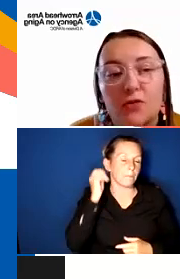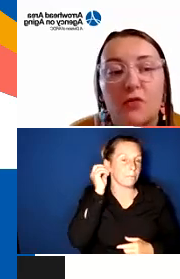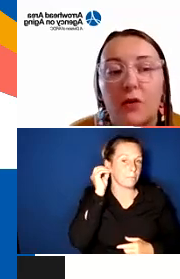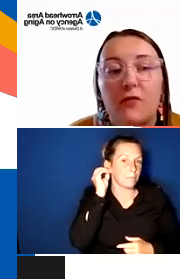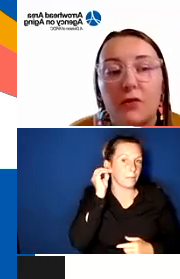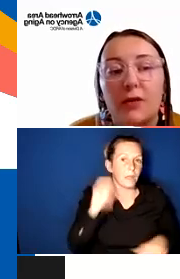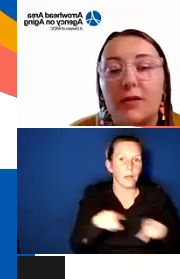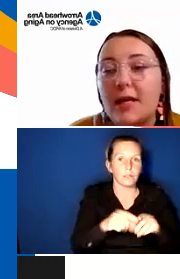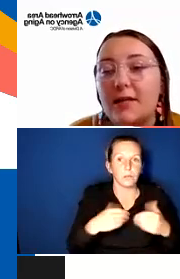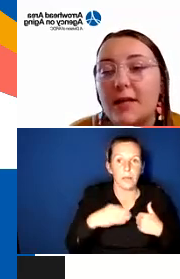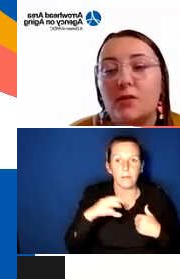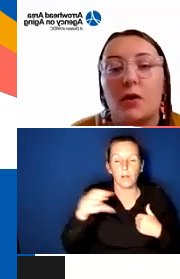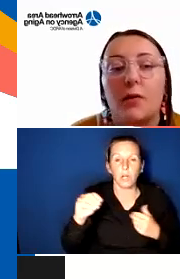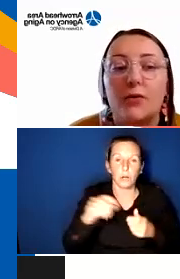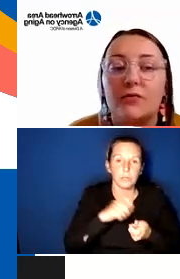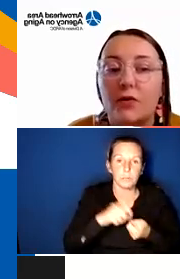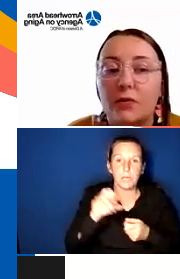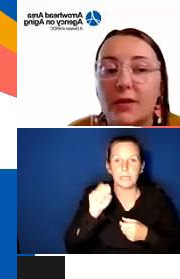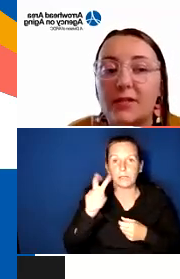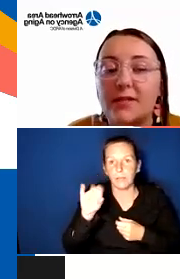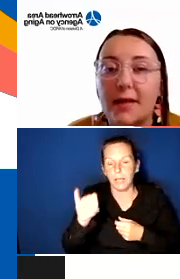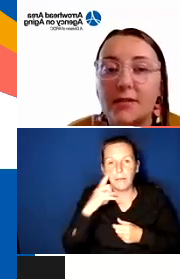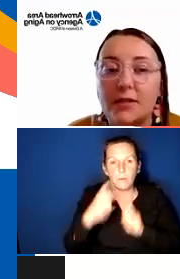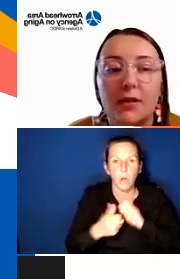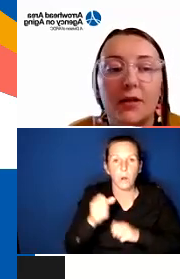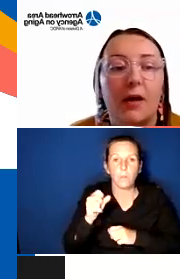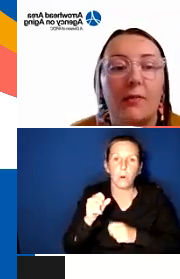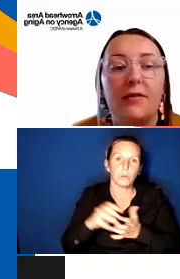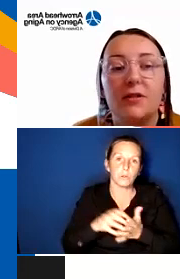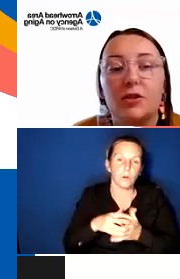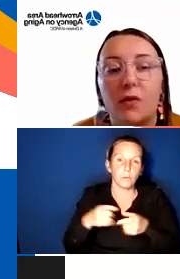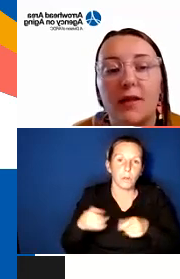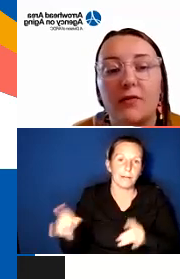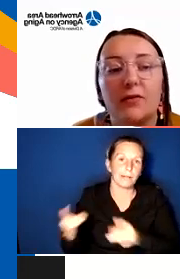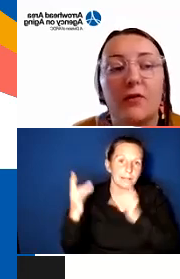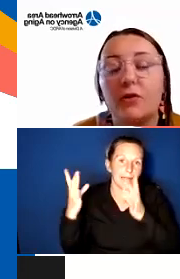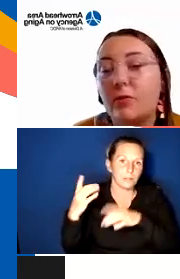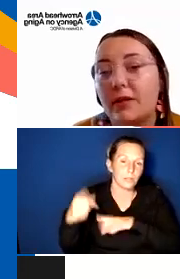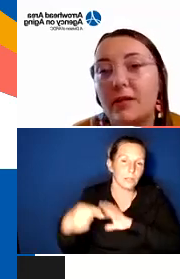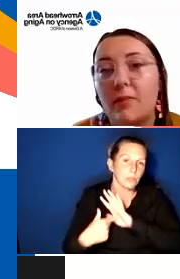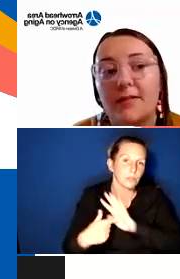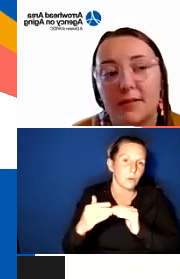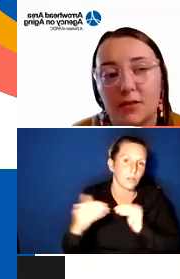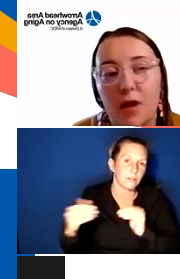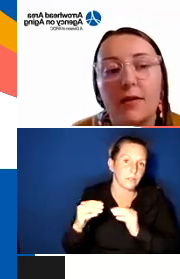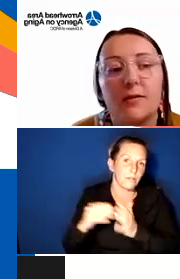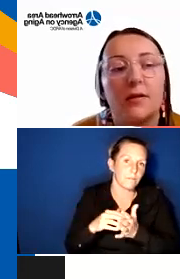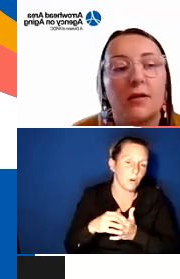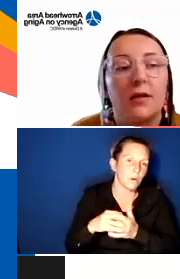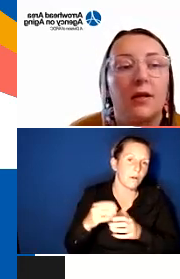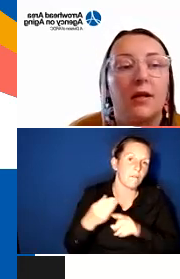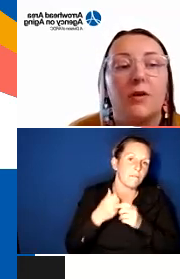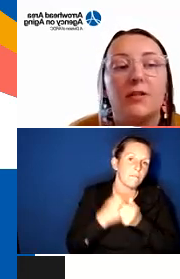county-specific social vulnerability index, or our most vulnerable in disaster, and this is showing levels of vulnerability by census